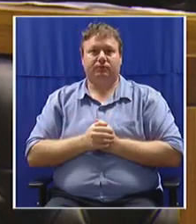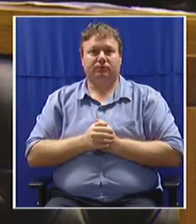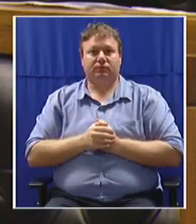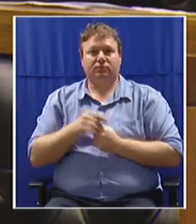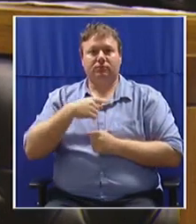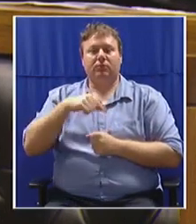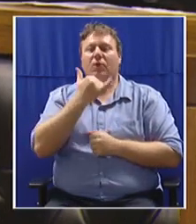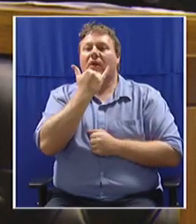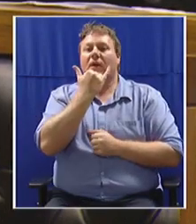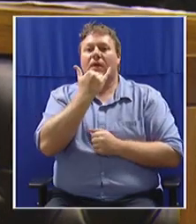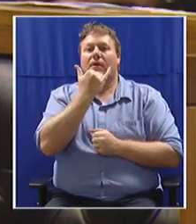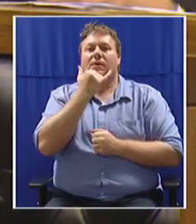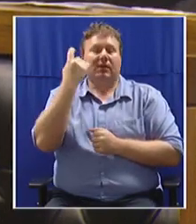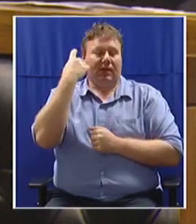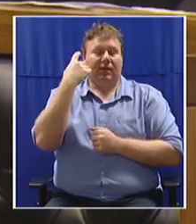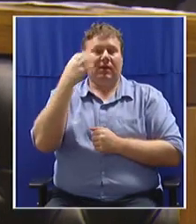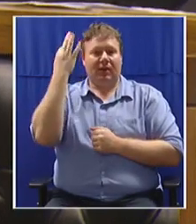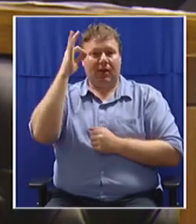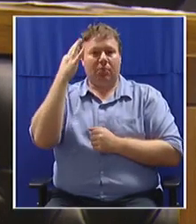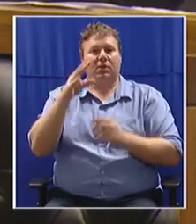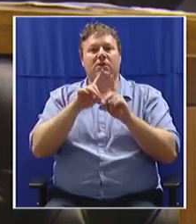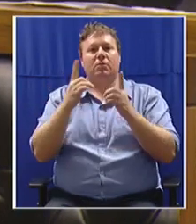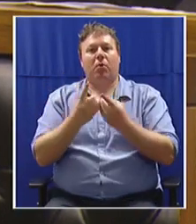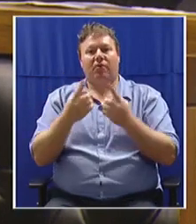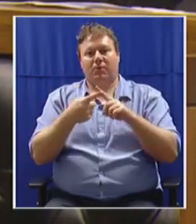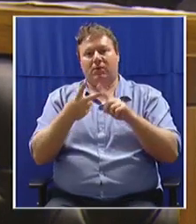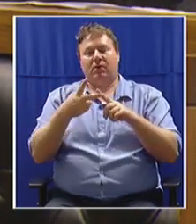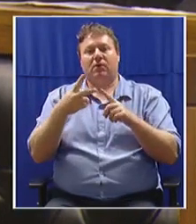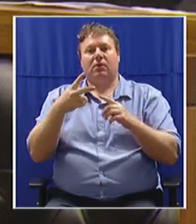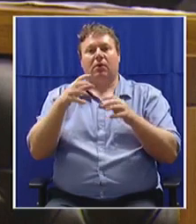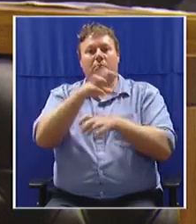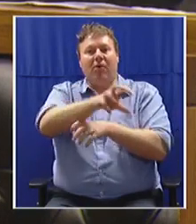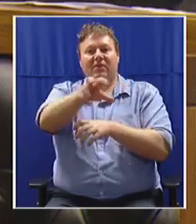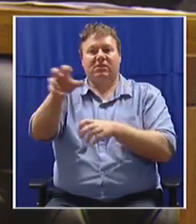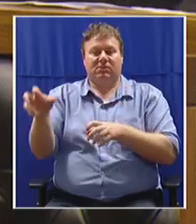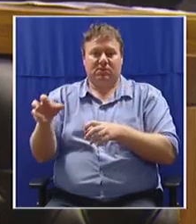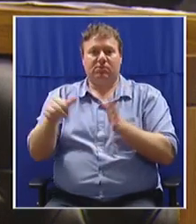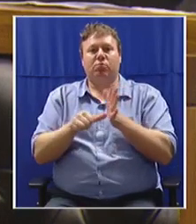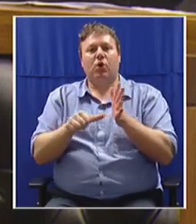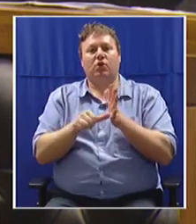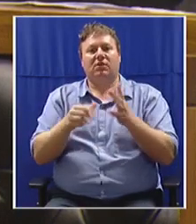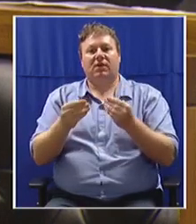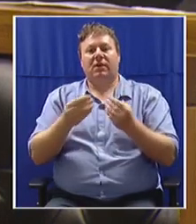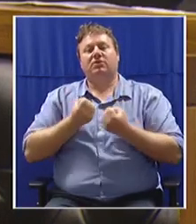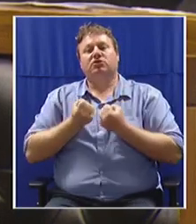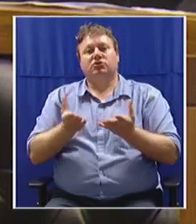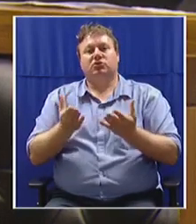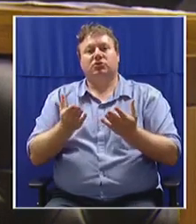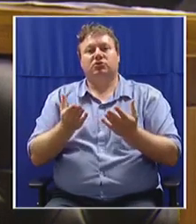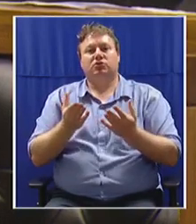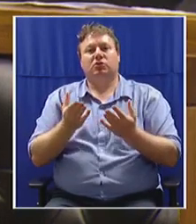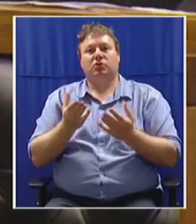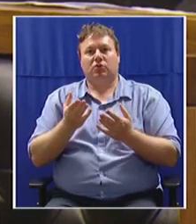government departments and provinces have started with piloting and implementing some of these initiatives.